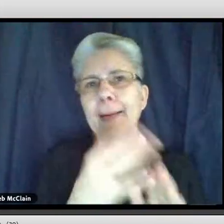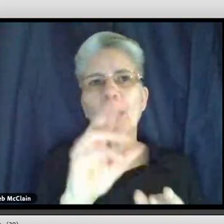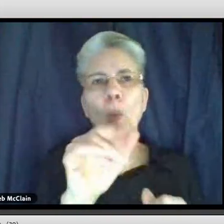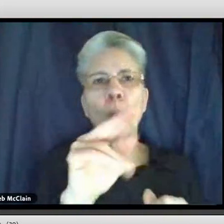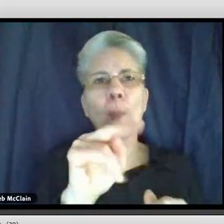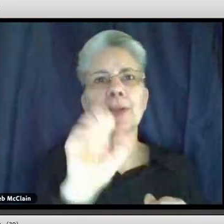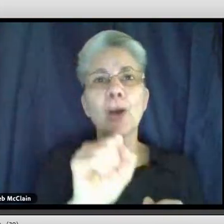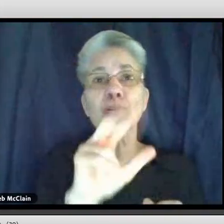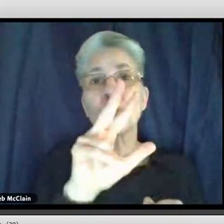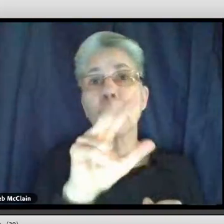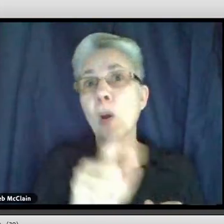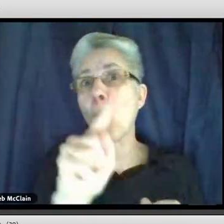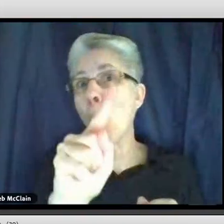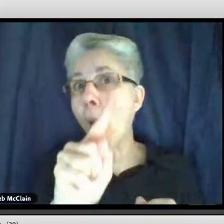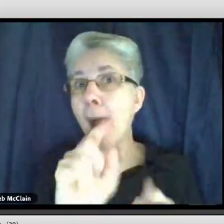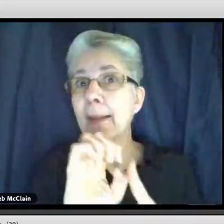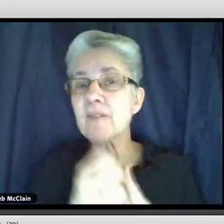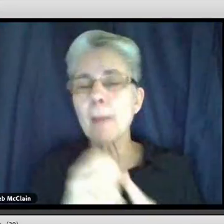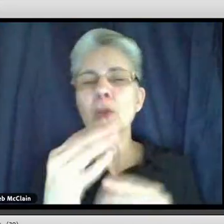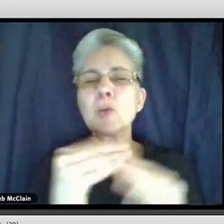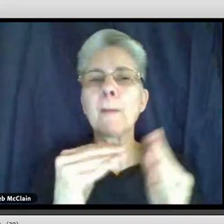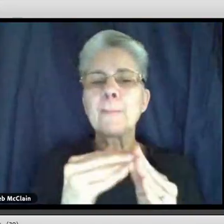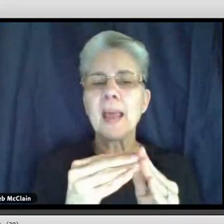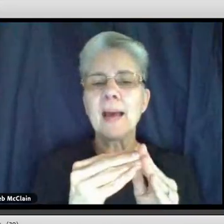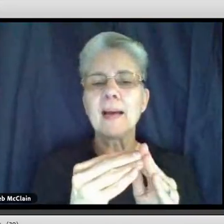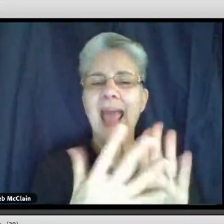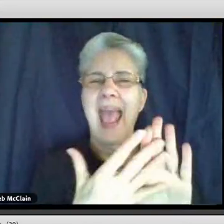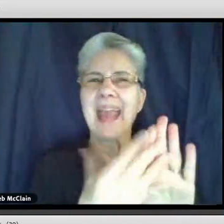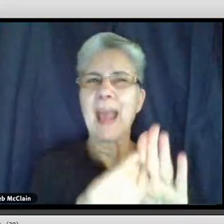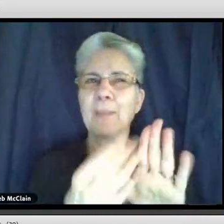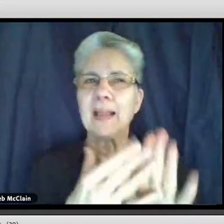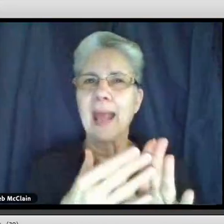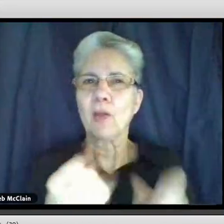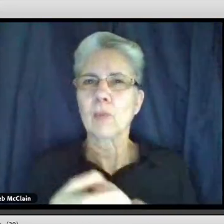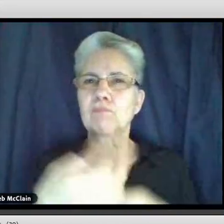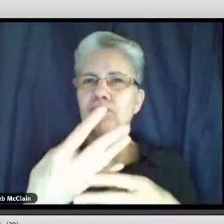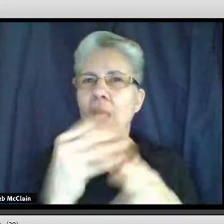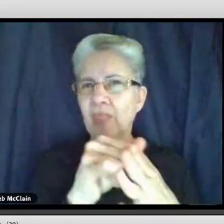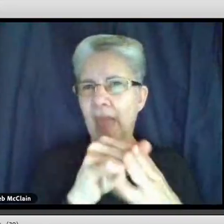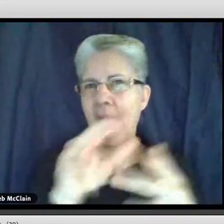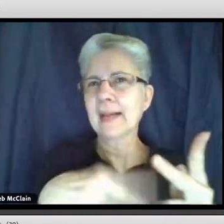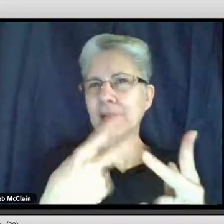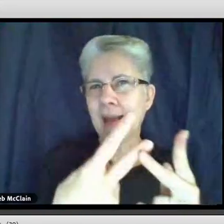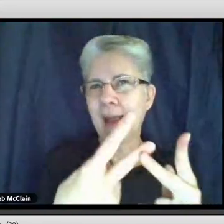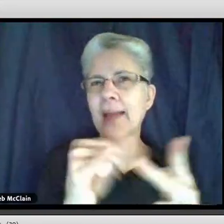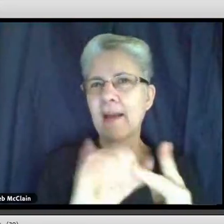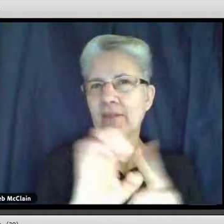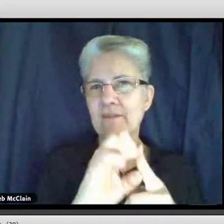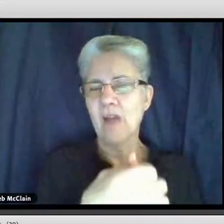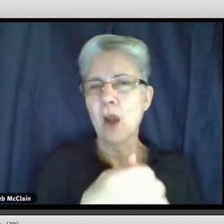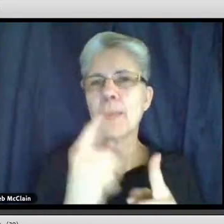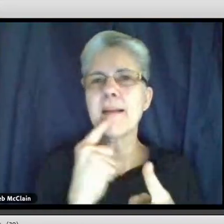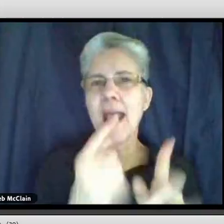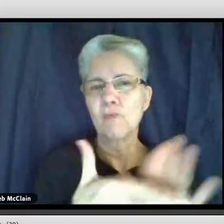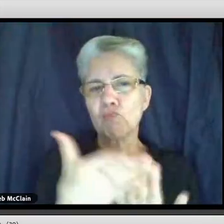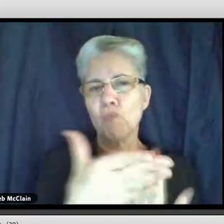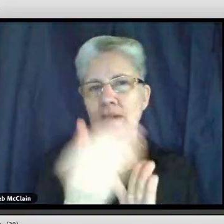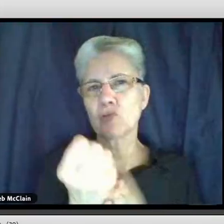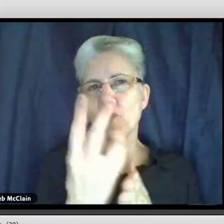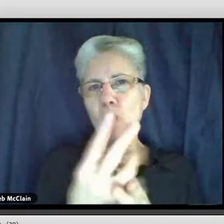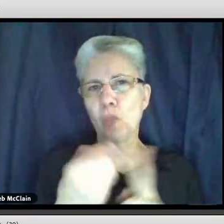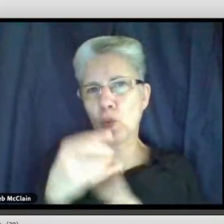3.1 environment. You can build an emulator that will spin up that sort of environment, and then you can run your software